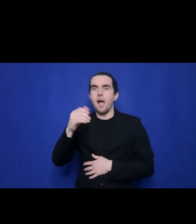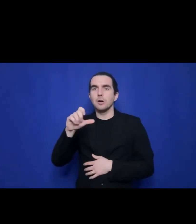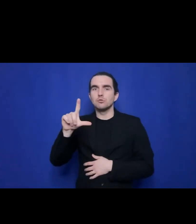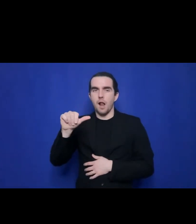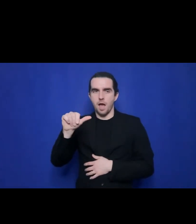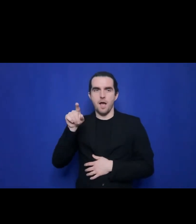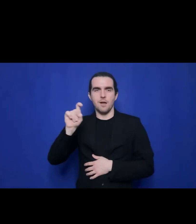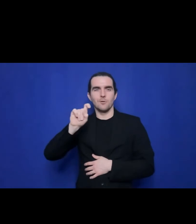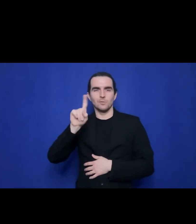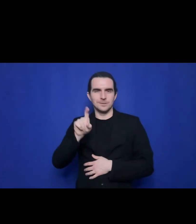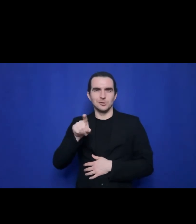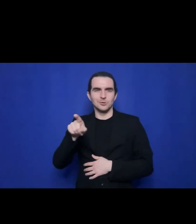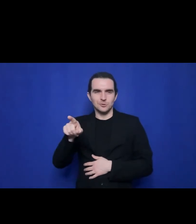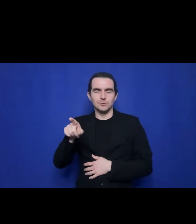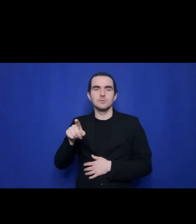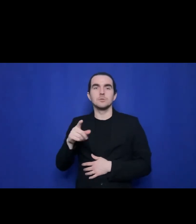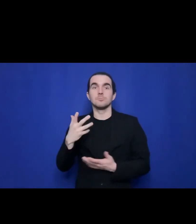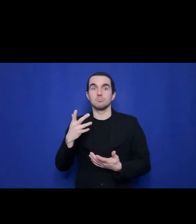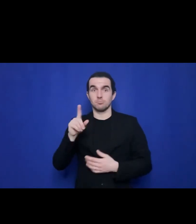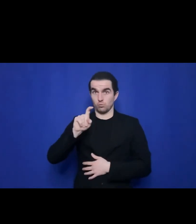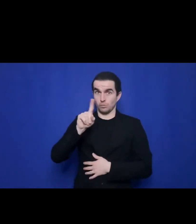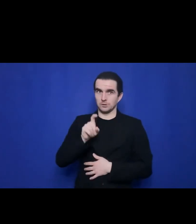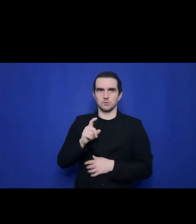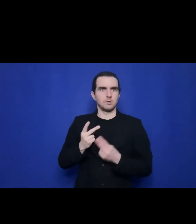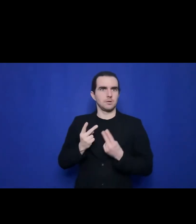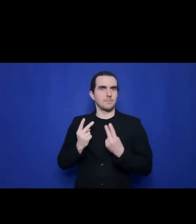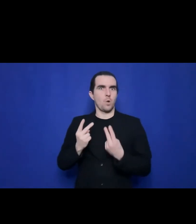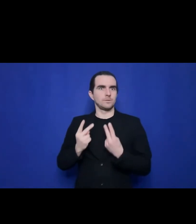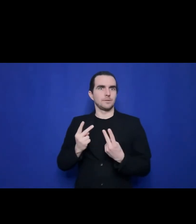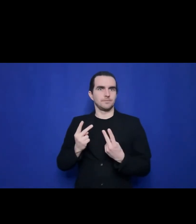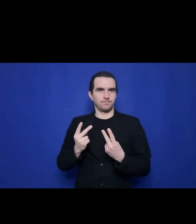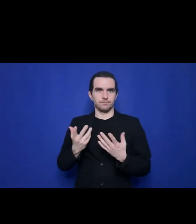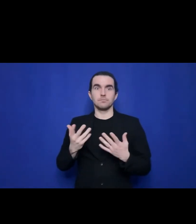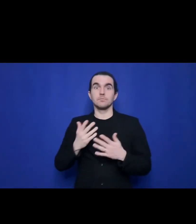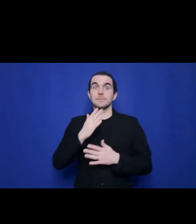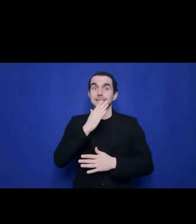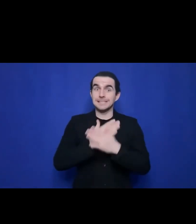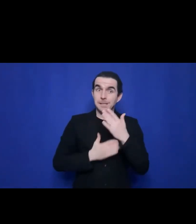activities?